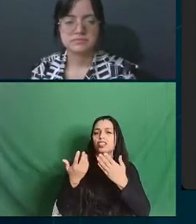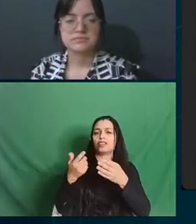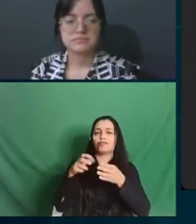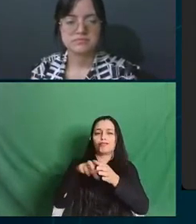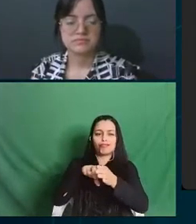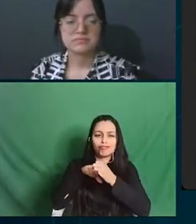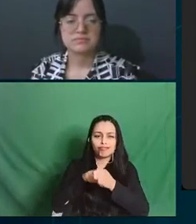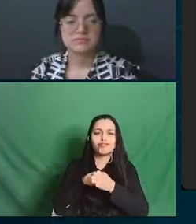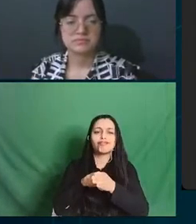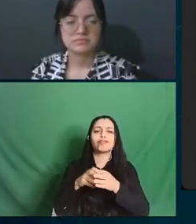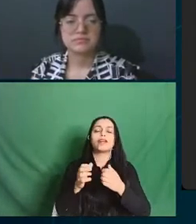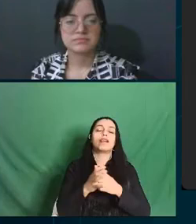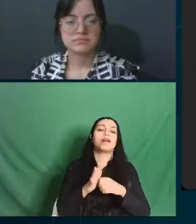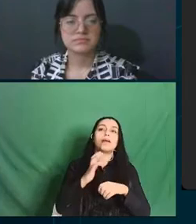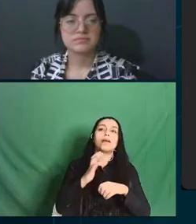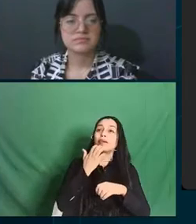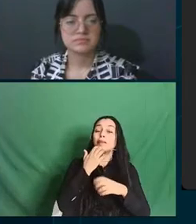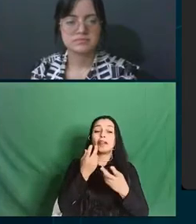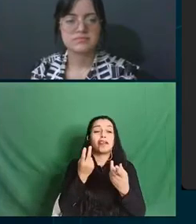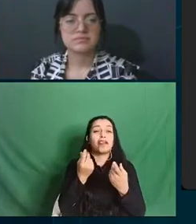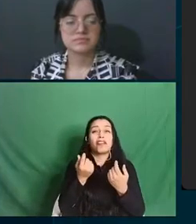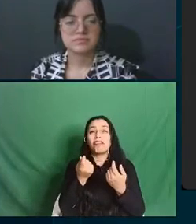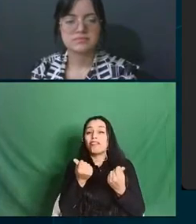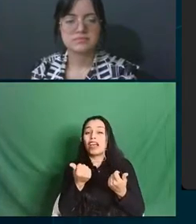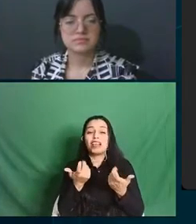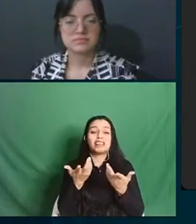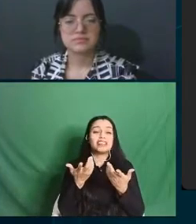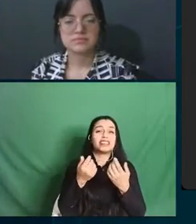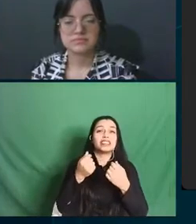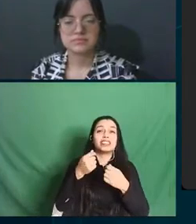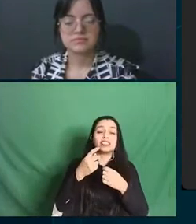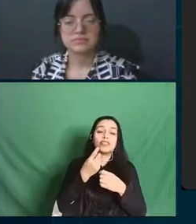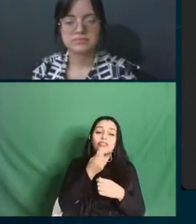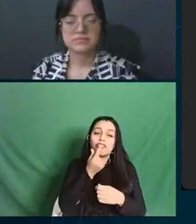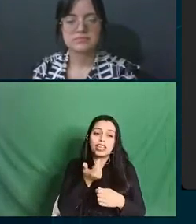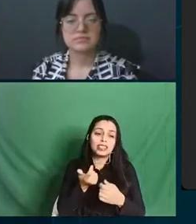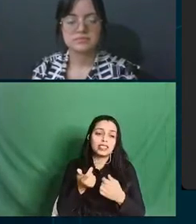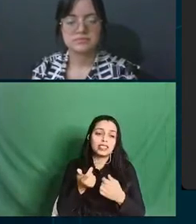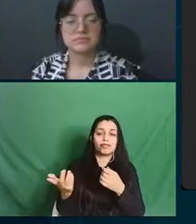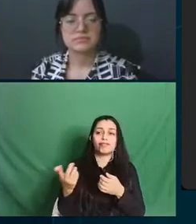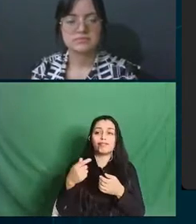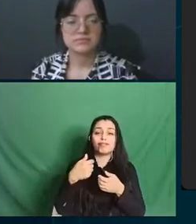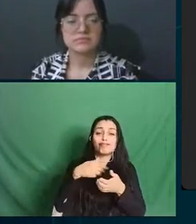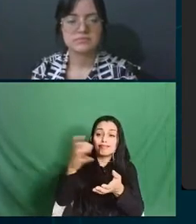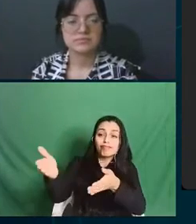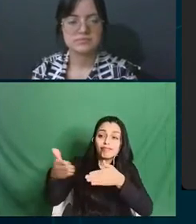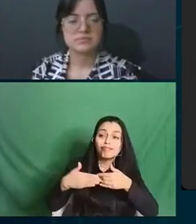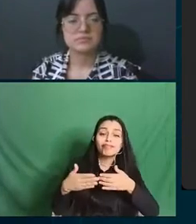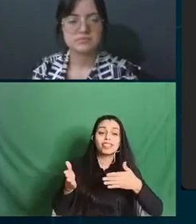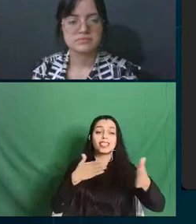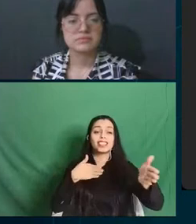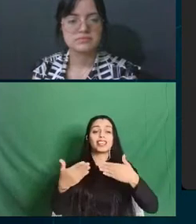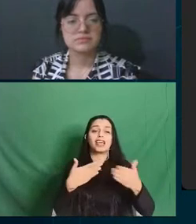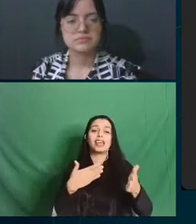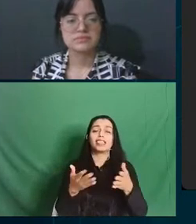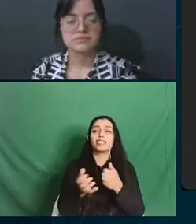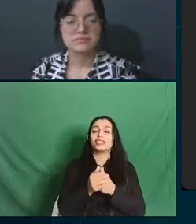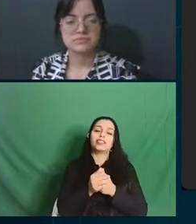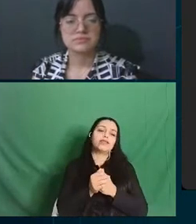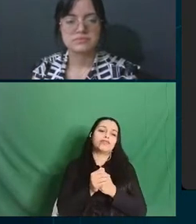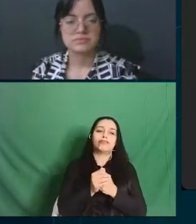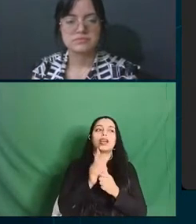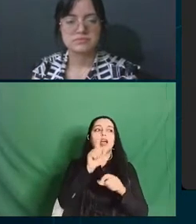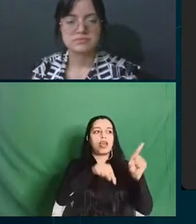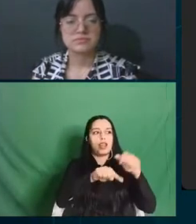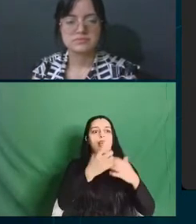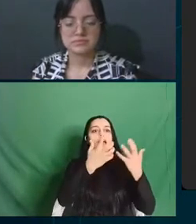know, at the end of the day, or being able to do it once a month, or, you know, however, whatever cycle, you know, the business you're in allows